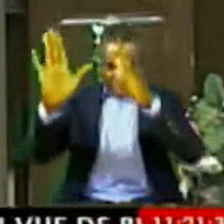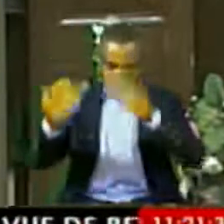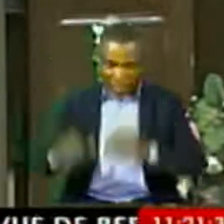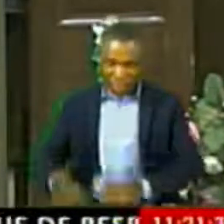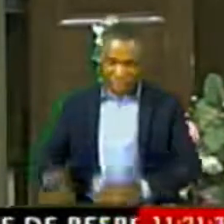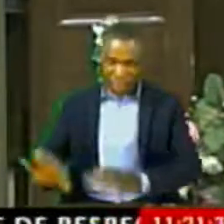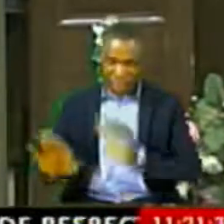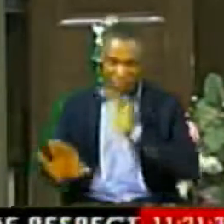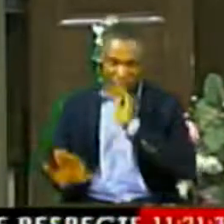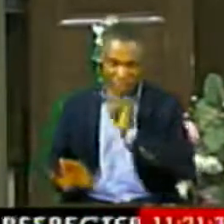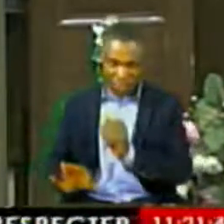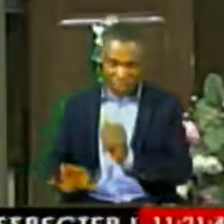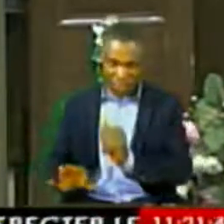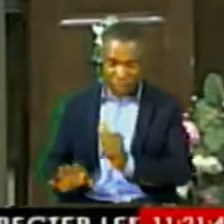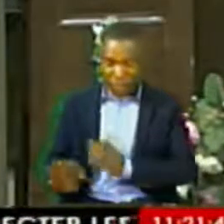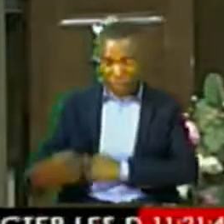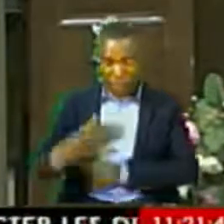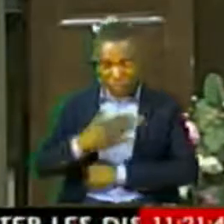Father, don't let us.